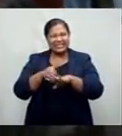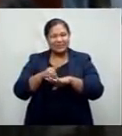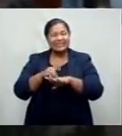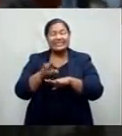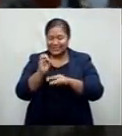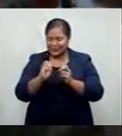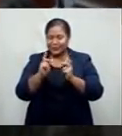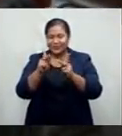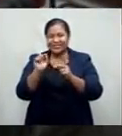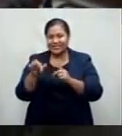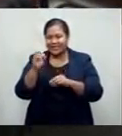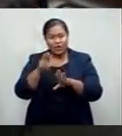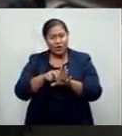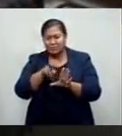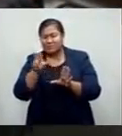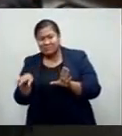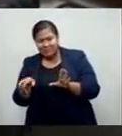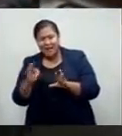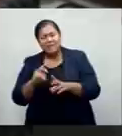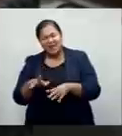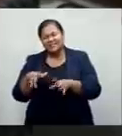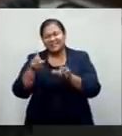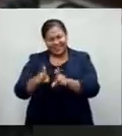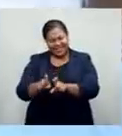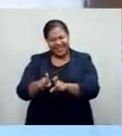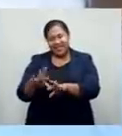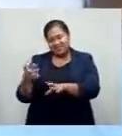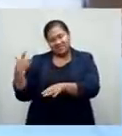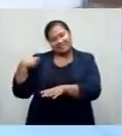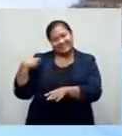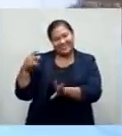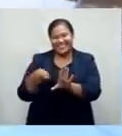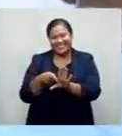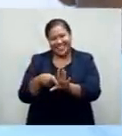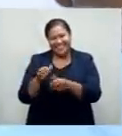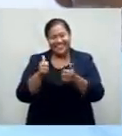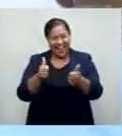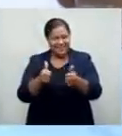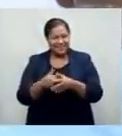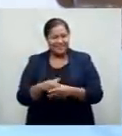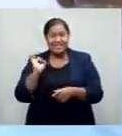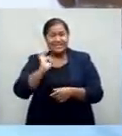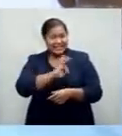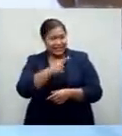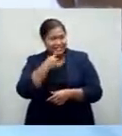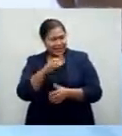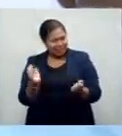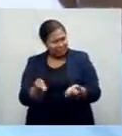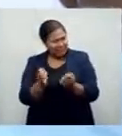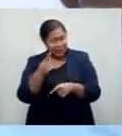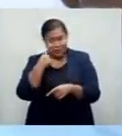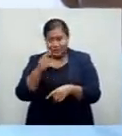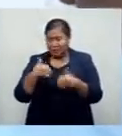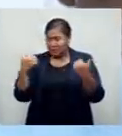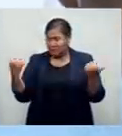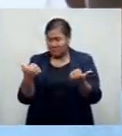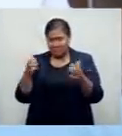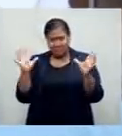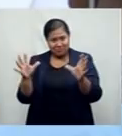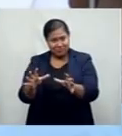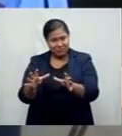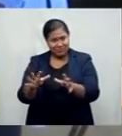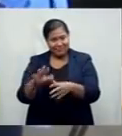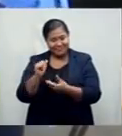them not to get out, but to get vaccinated inside the vehicle. Staff present say it is encouraging to see a big number of people turn up